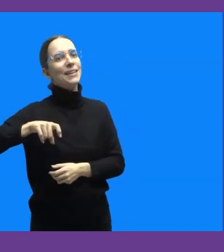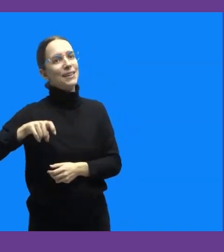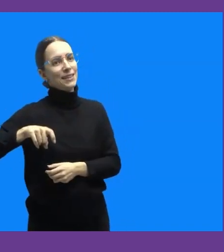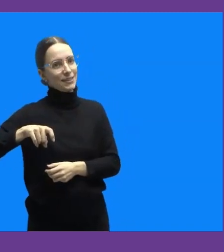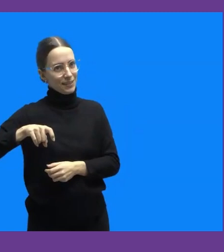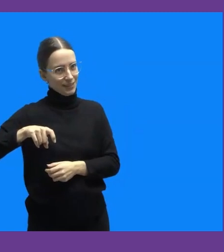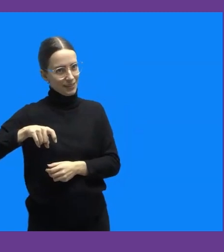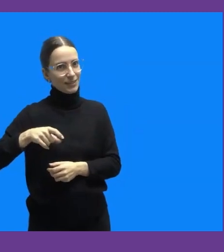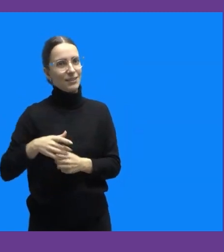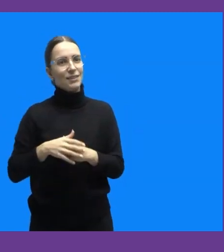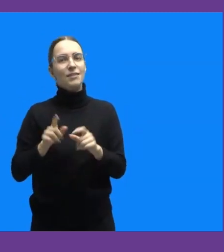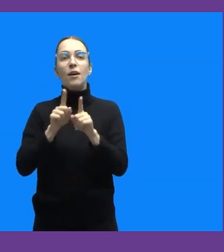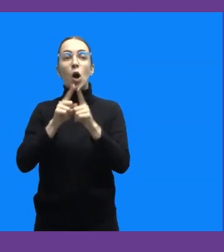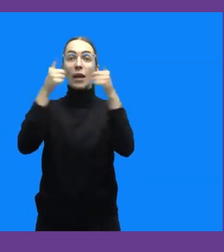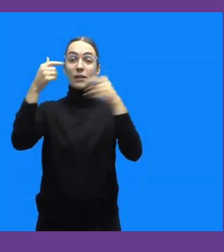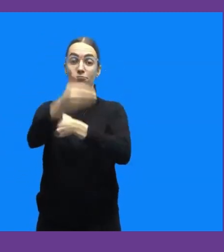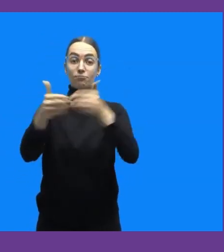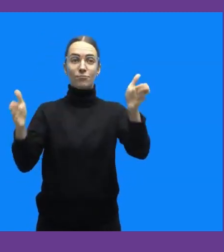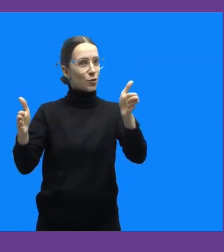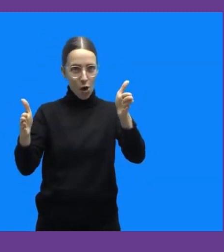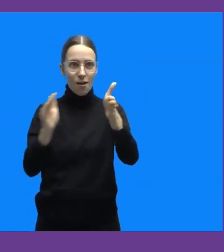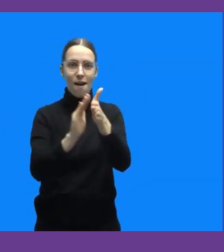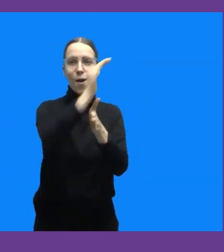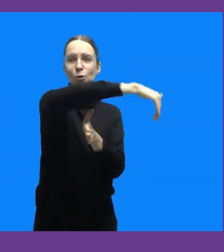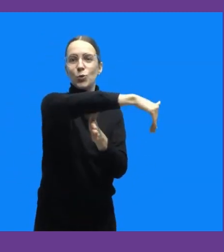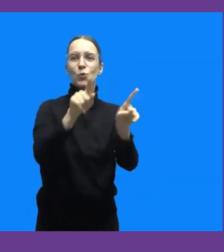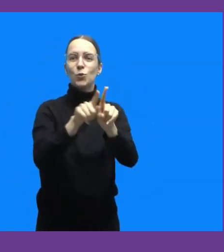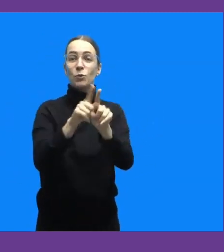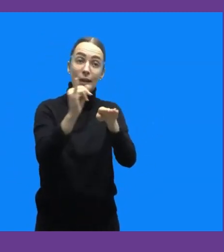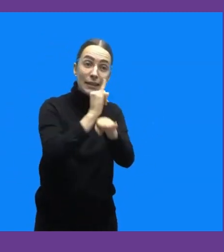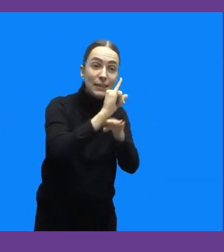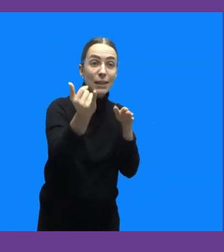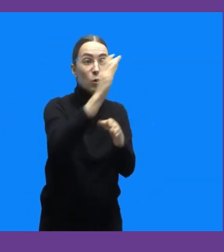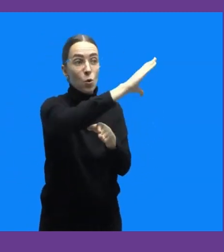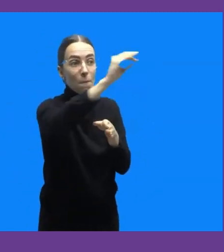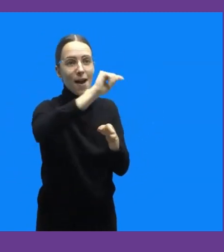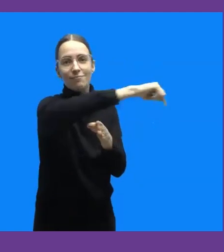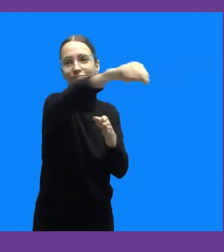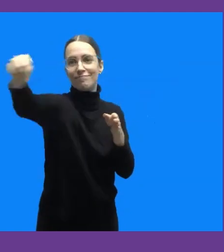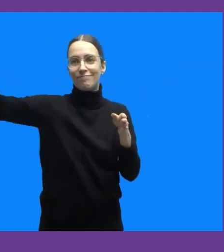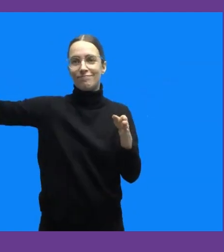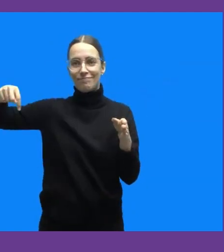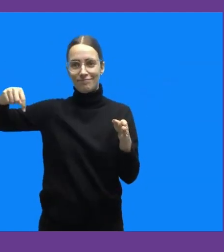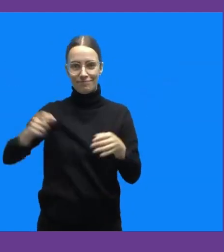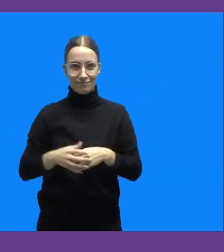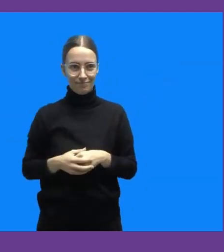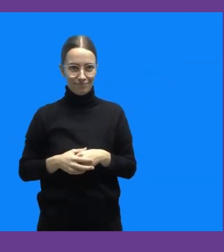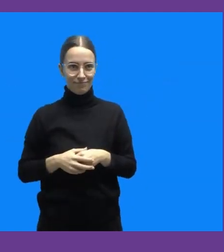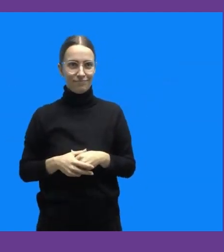I think I agree with everything that was said. I would just highlight this aspect, which